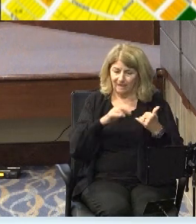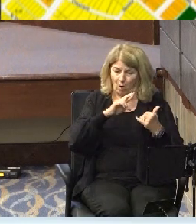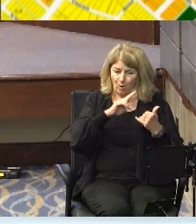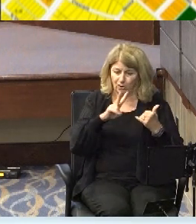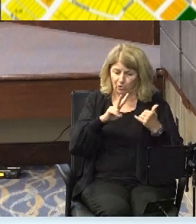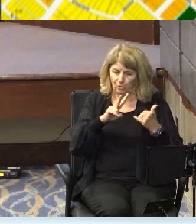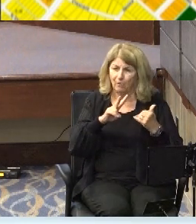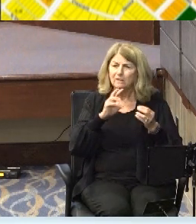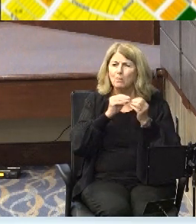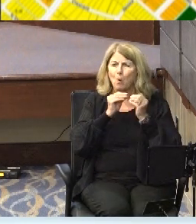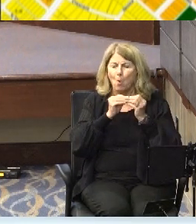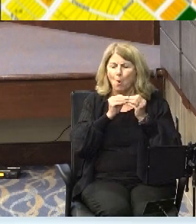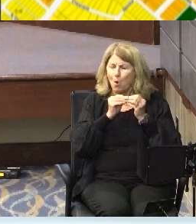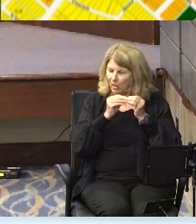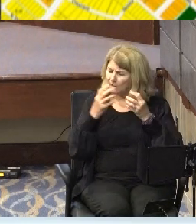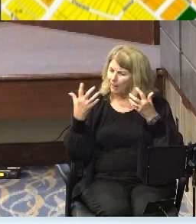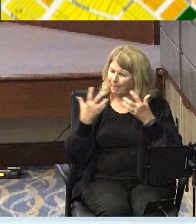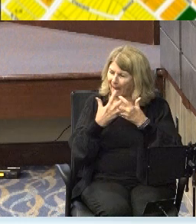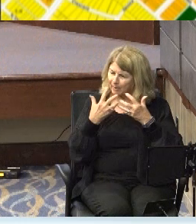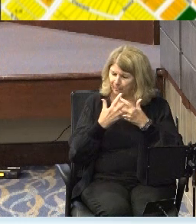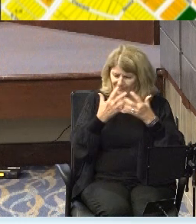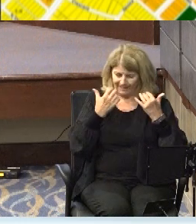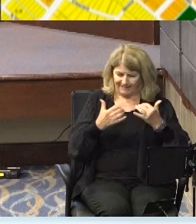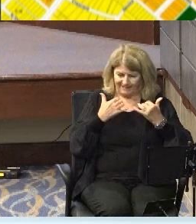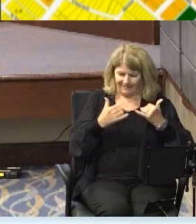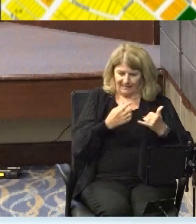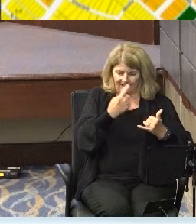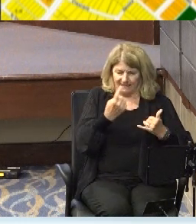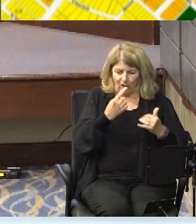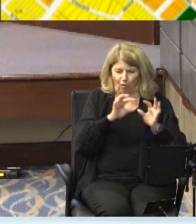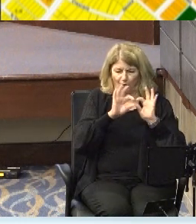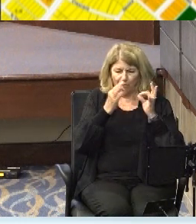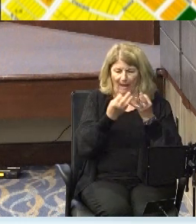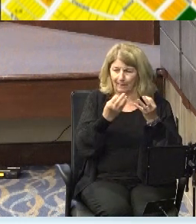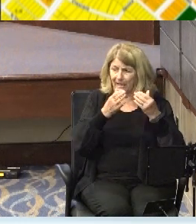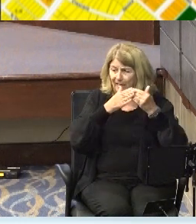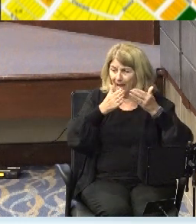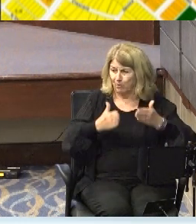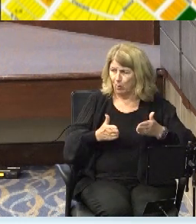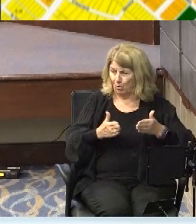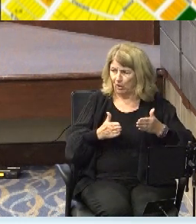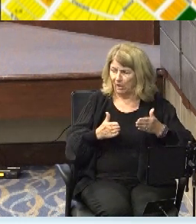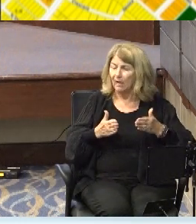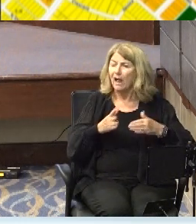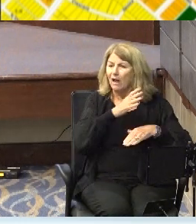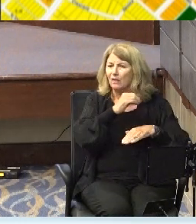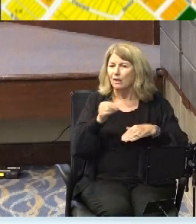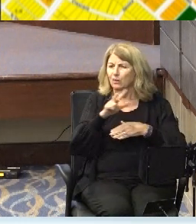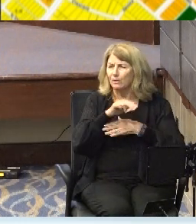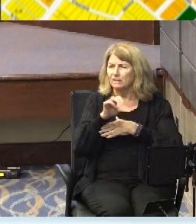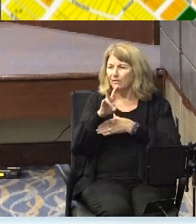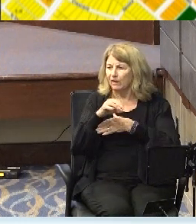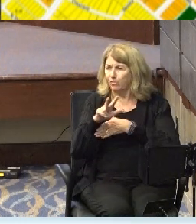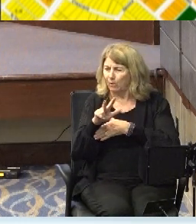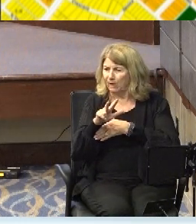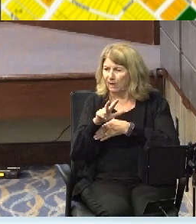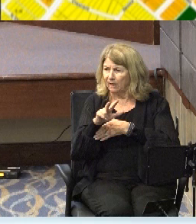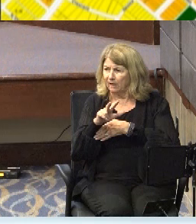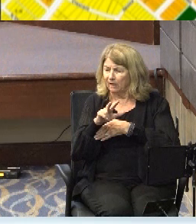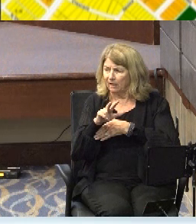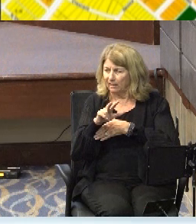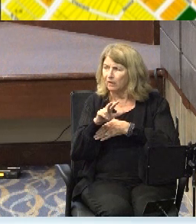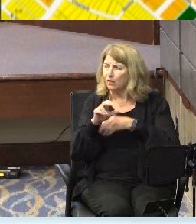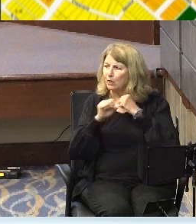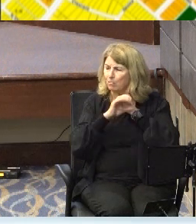more compatible with the existing single-family neighborhood than the proposed O1 or O3 zoning. Three, the surrounding office and commercial